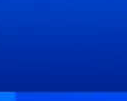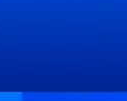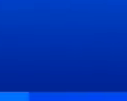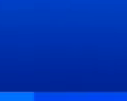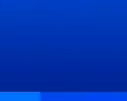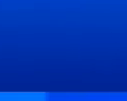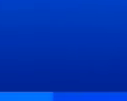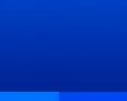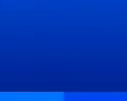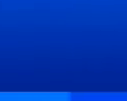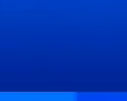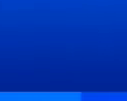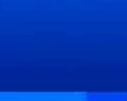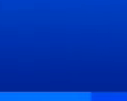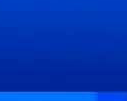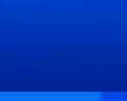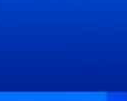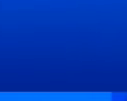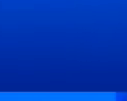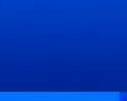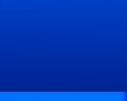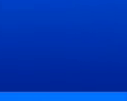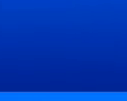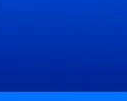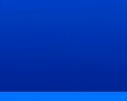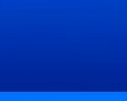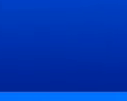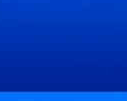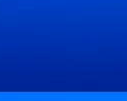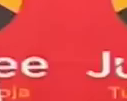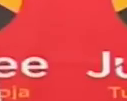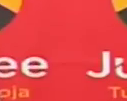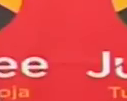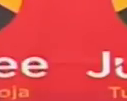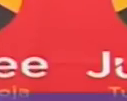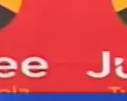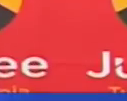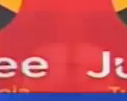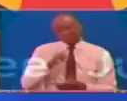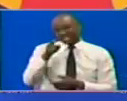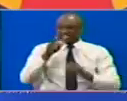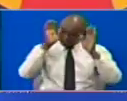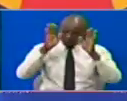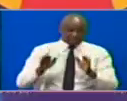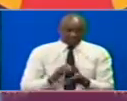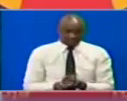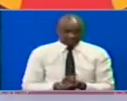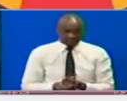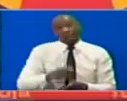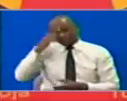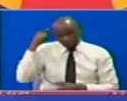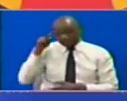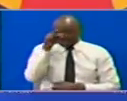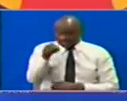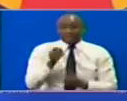Tuju's statement is ill-intentioned and meant to profile commissioners ethnically. This is important because it is in